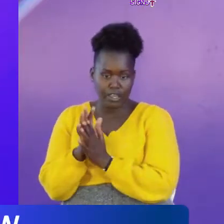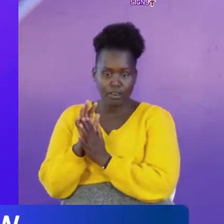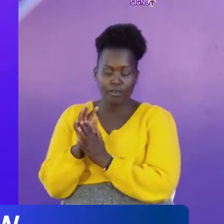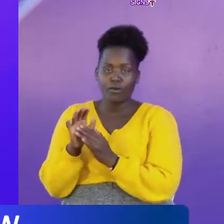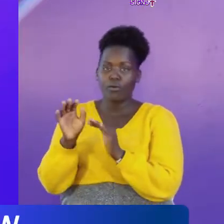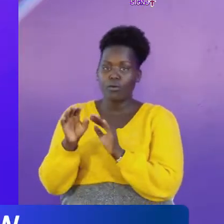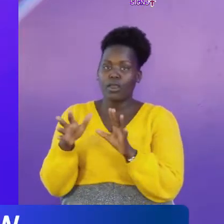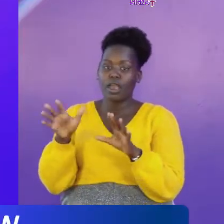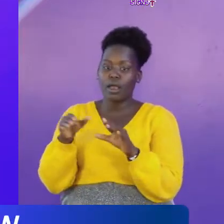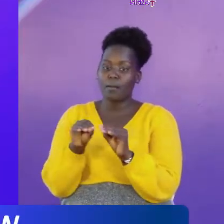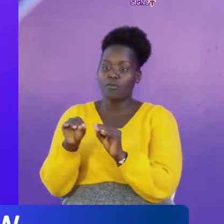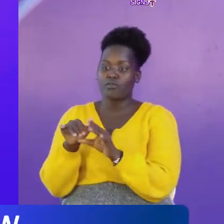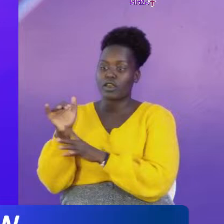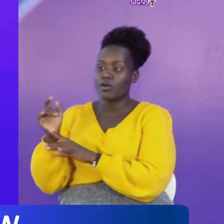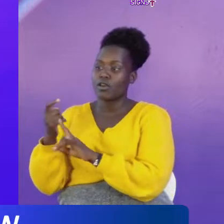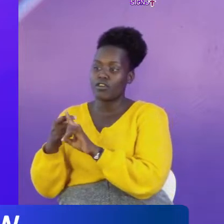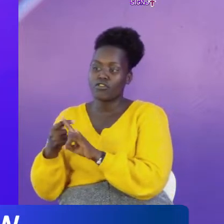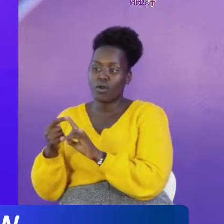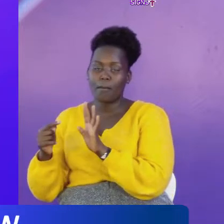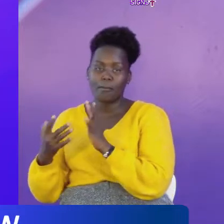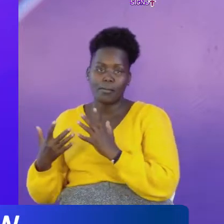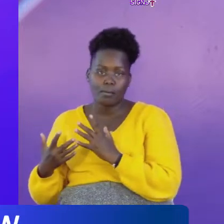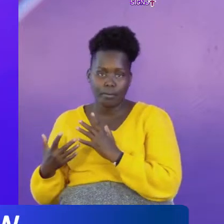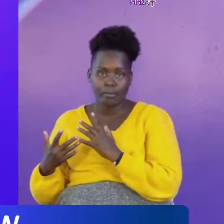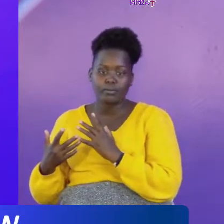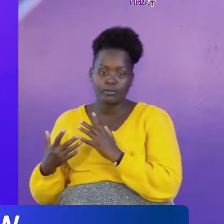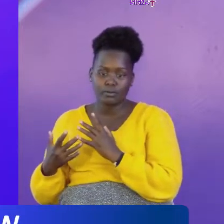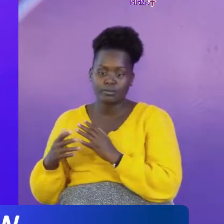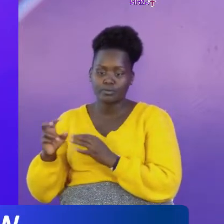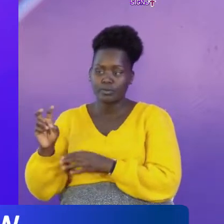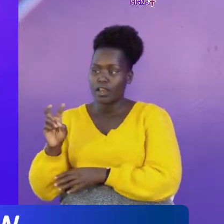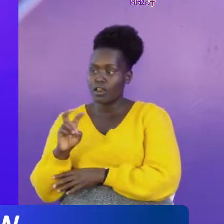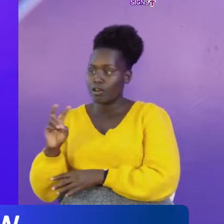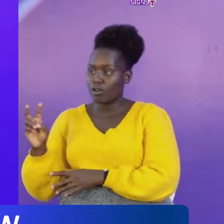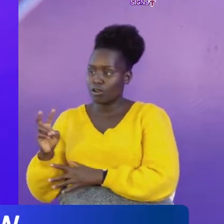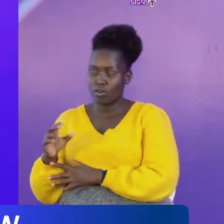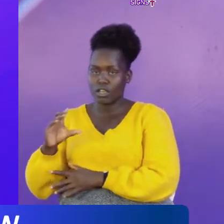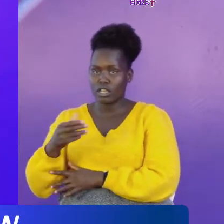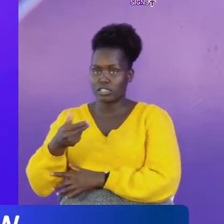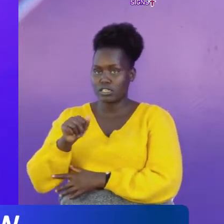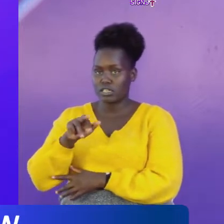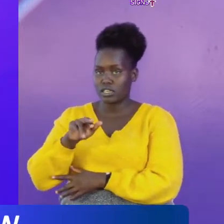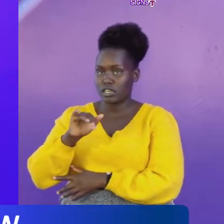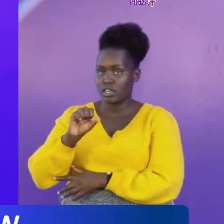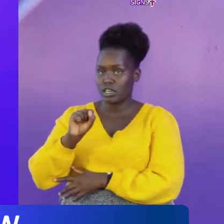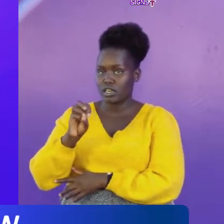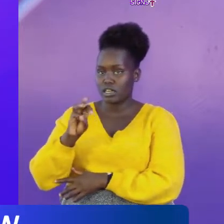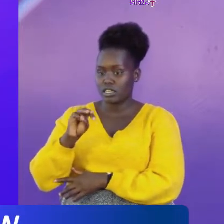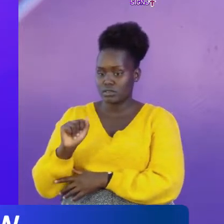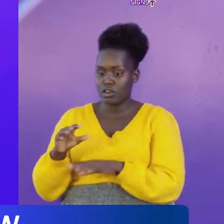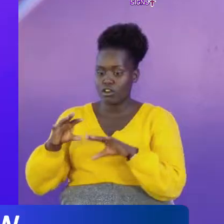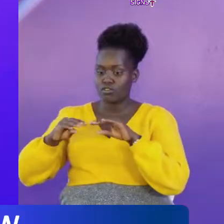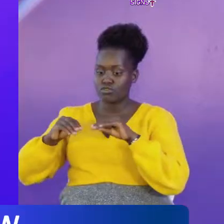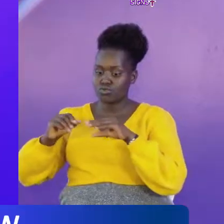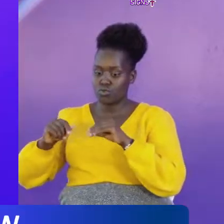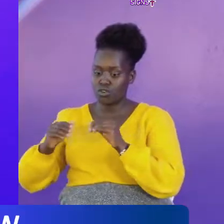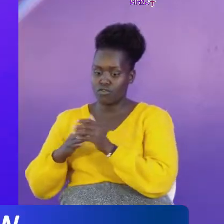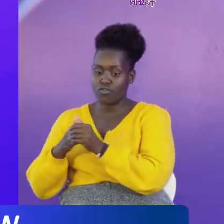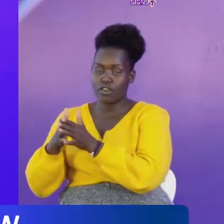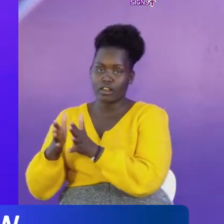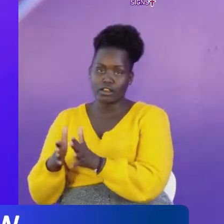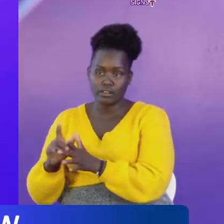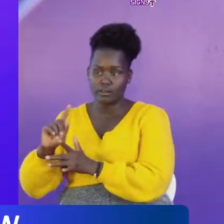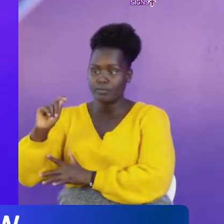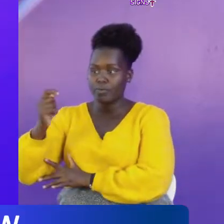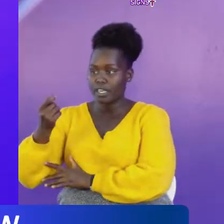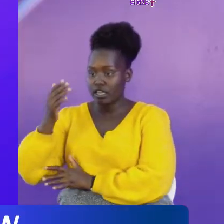away from the point of looking at charisma to qualify a leader. Yeah. Kenyans